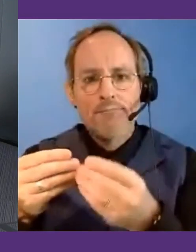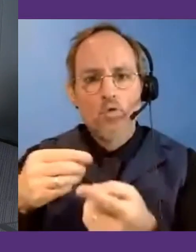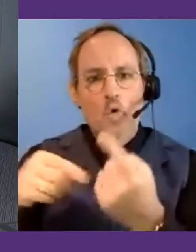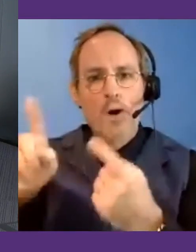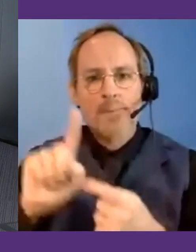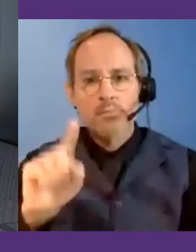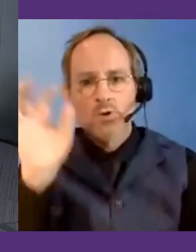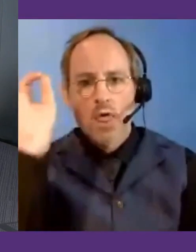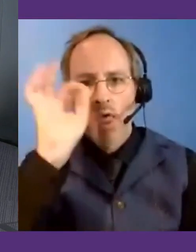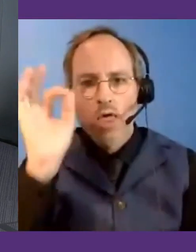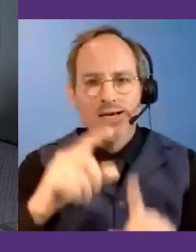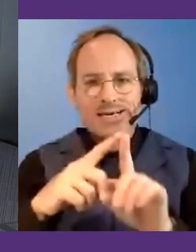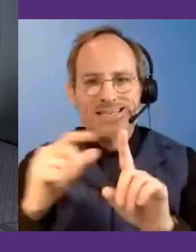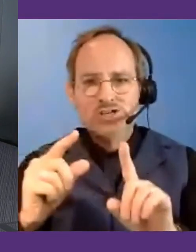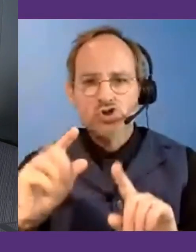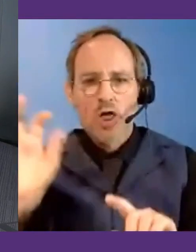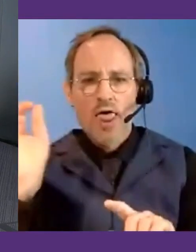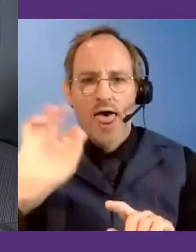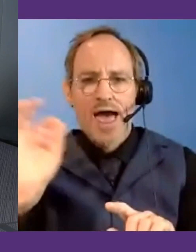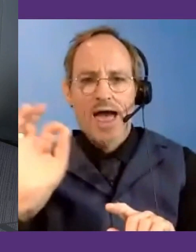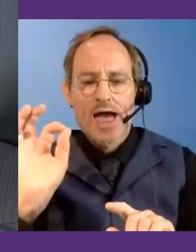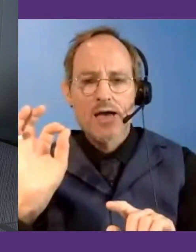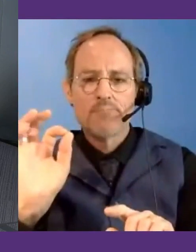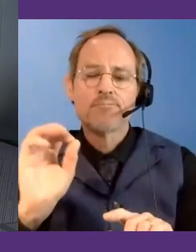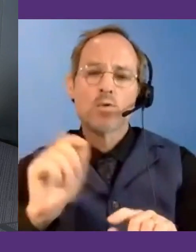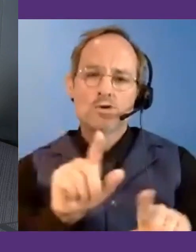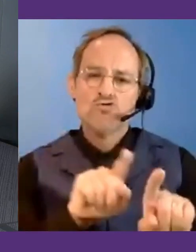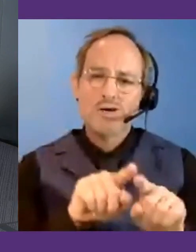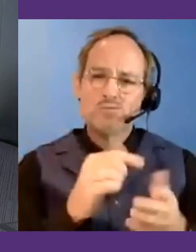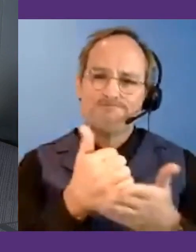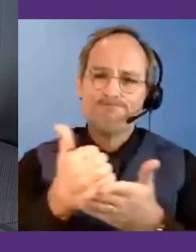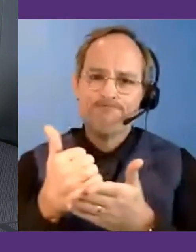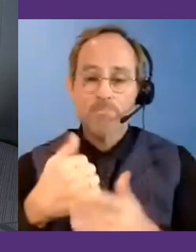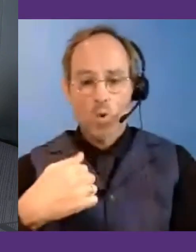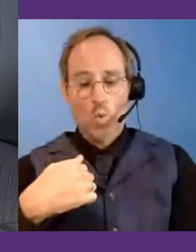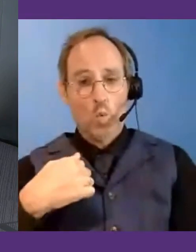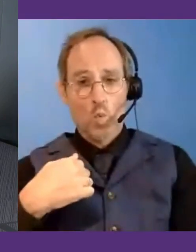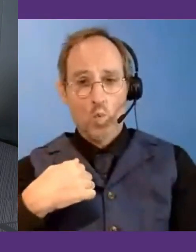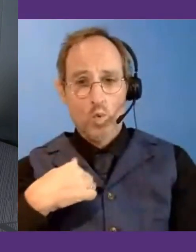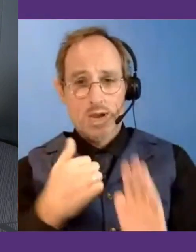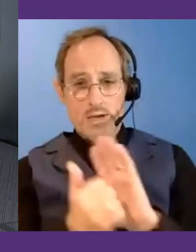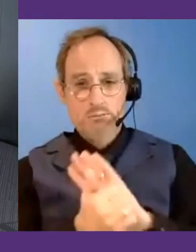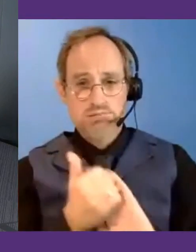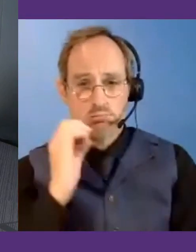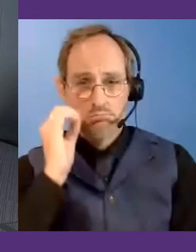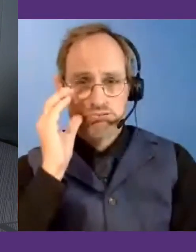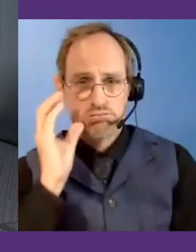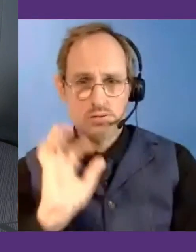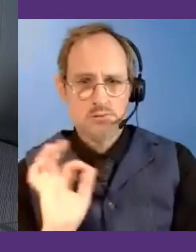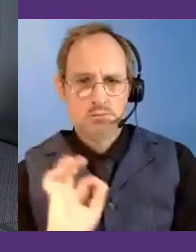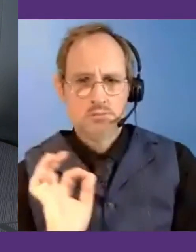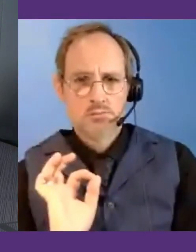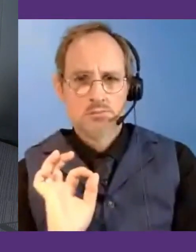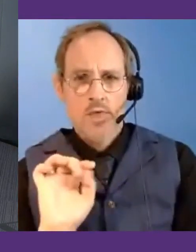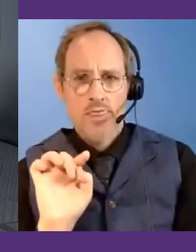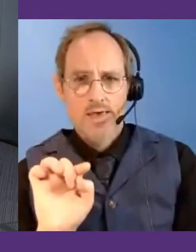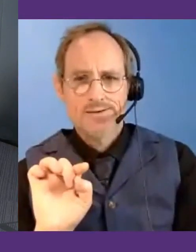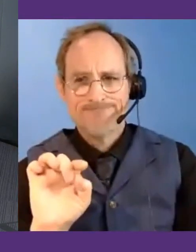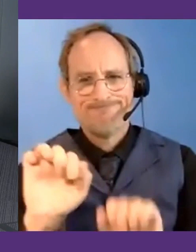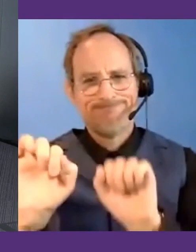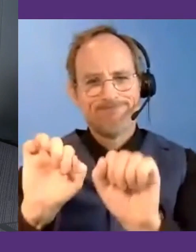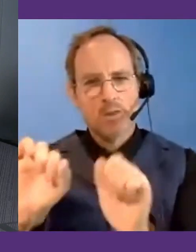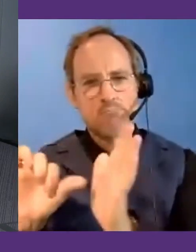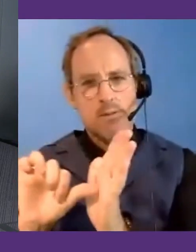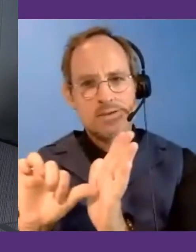Now, we weren't experts at all in understanding those issues that